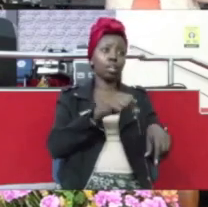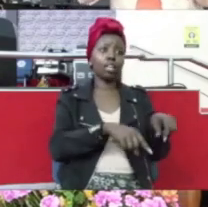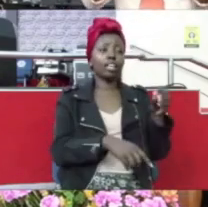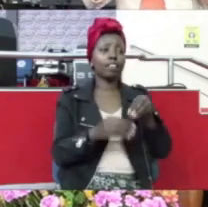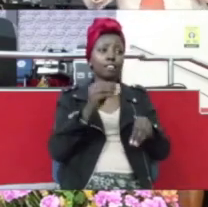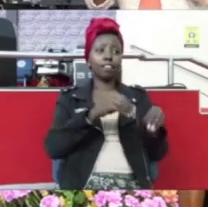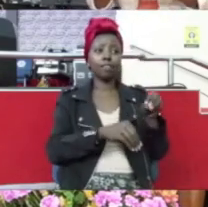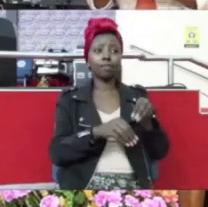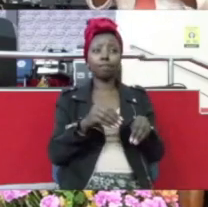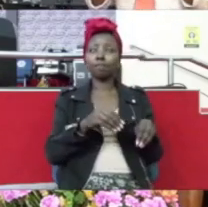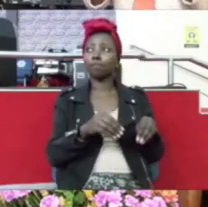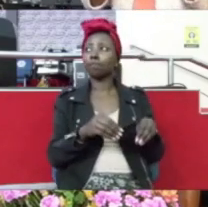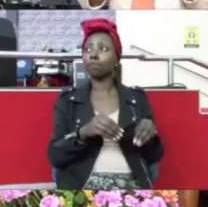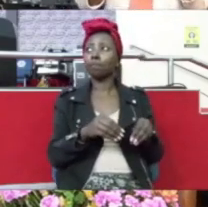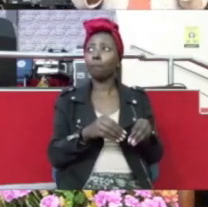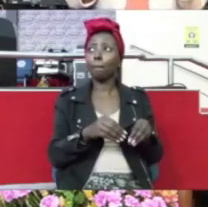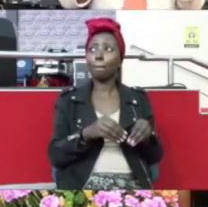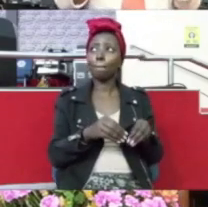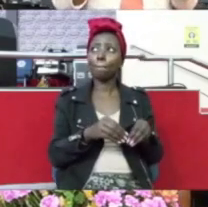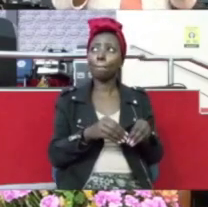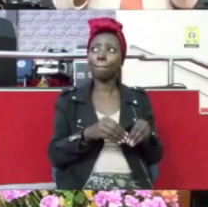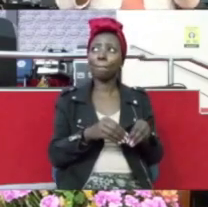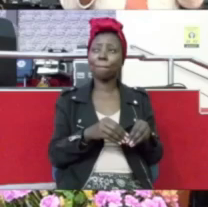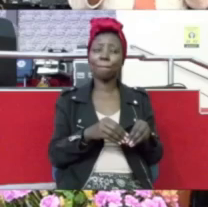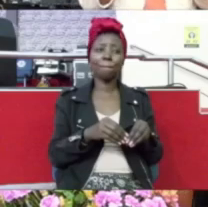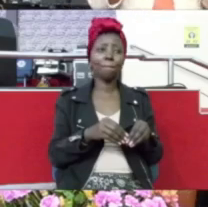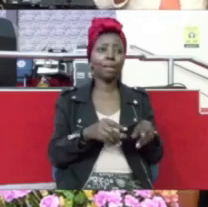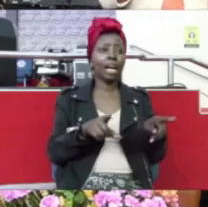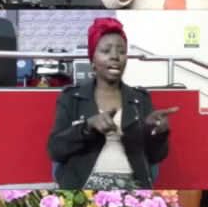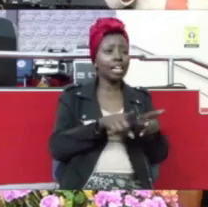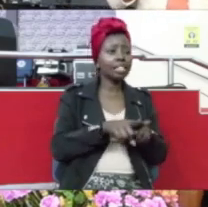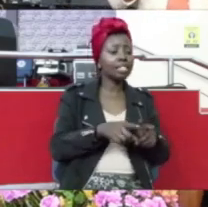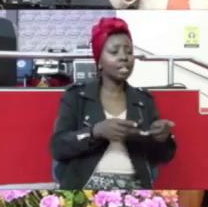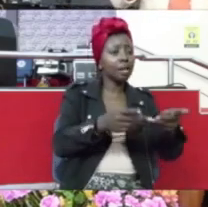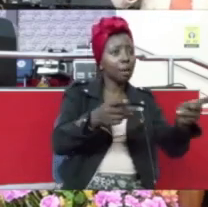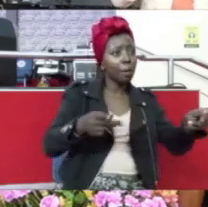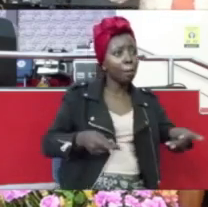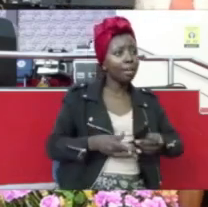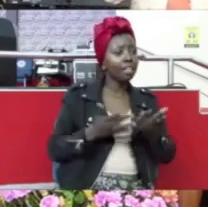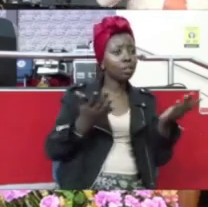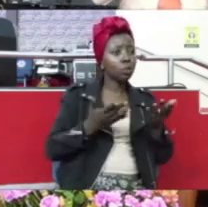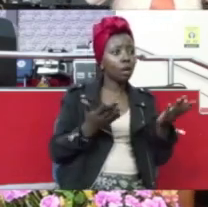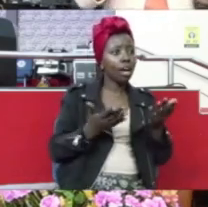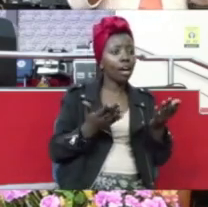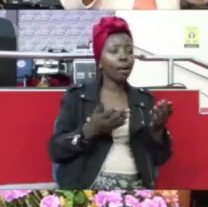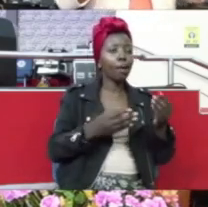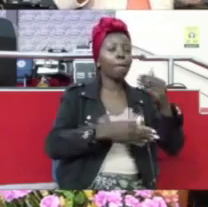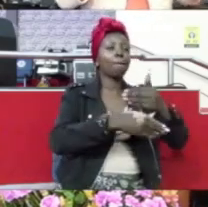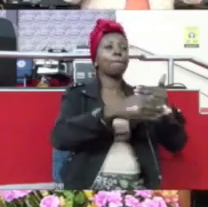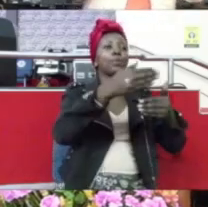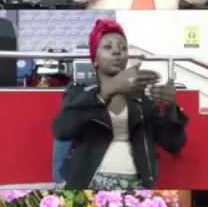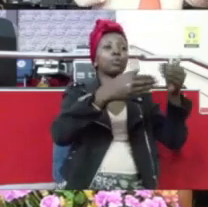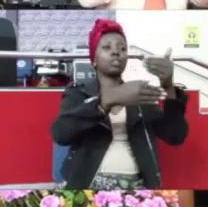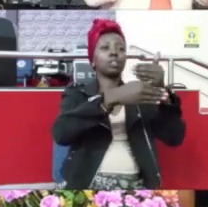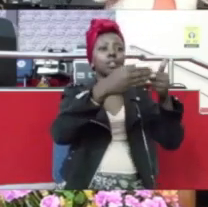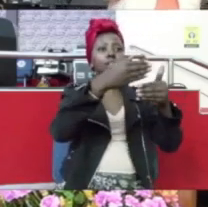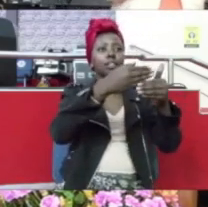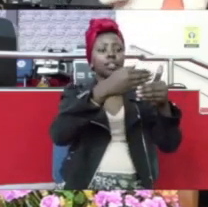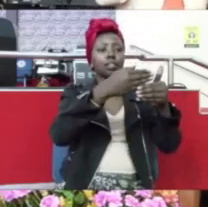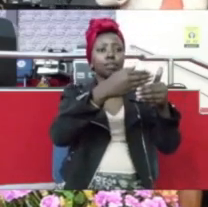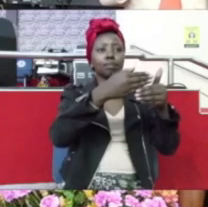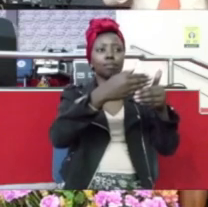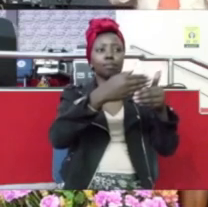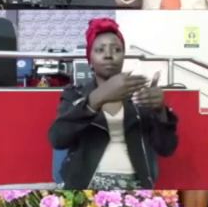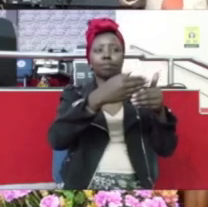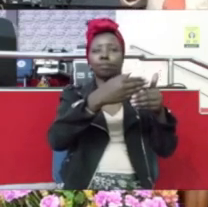Ni wakati wa kupanda mbegu. And the seed place is the project that has been provided na mahali for you. Pa mbegu ni ile mradi ambao